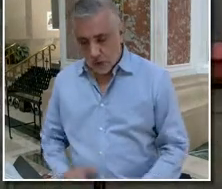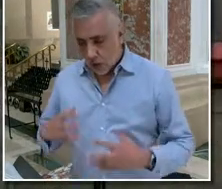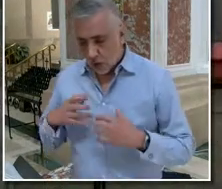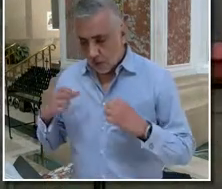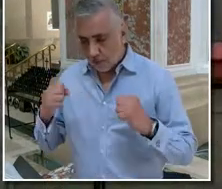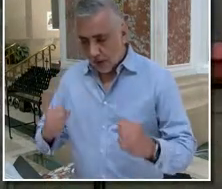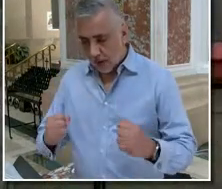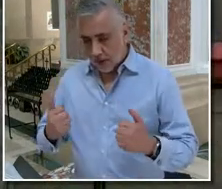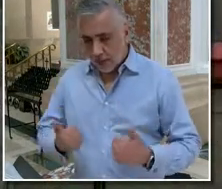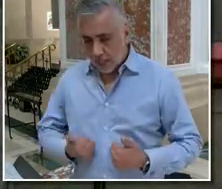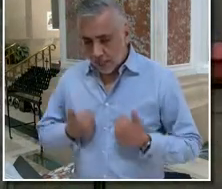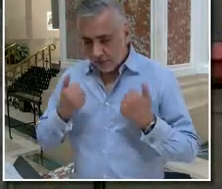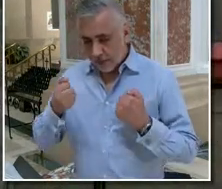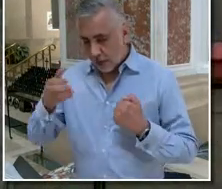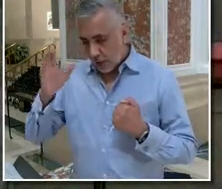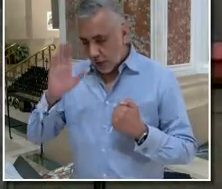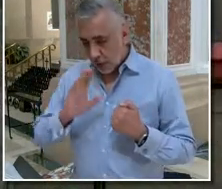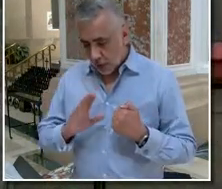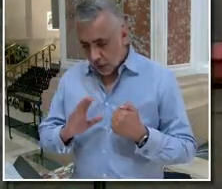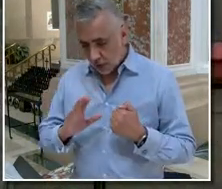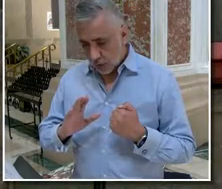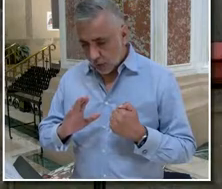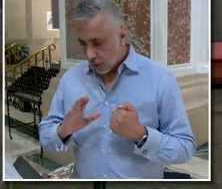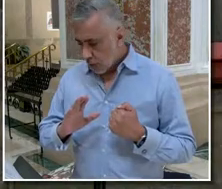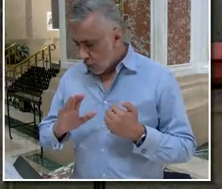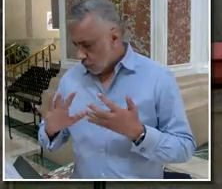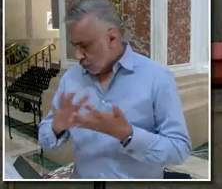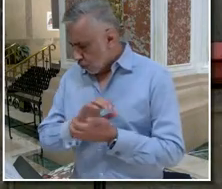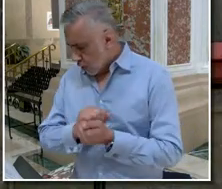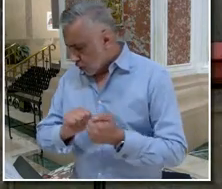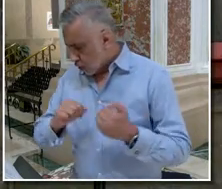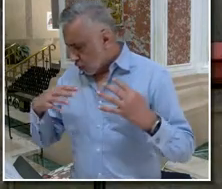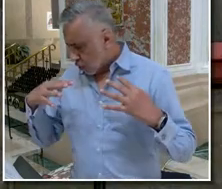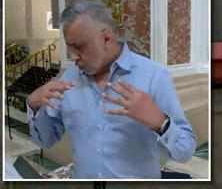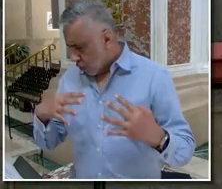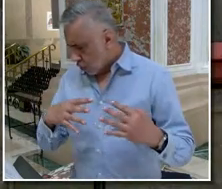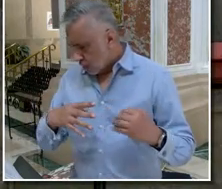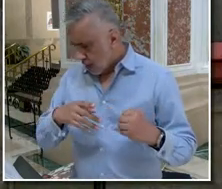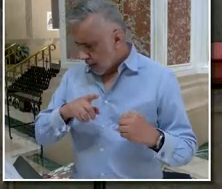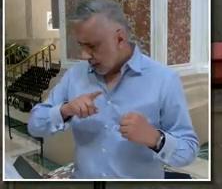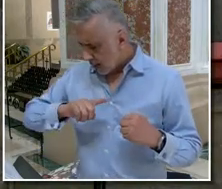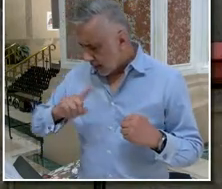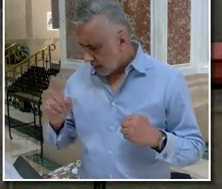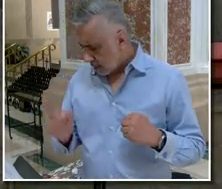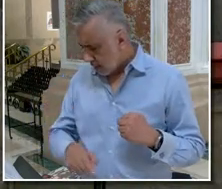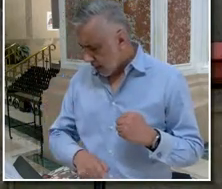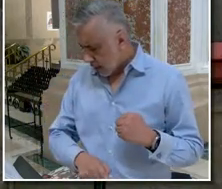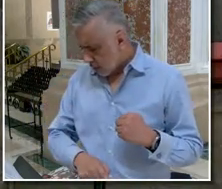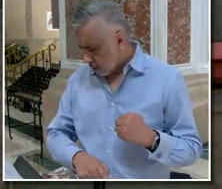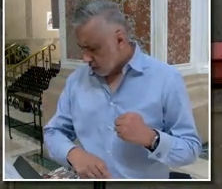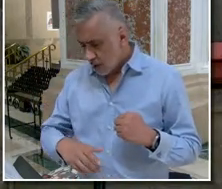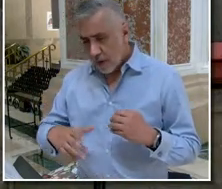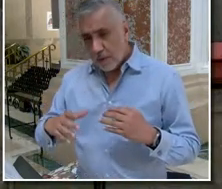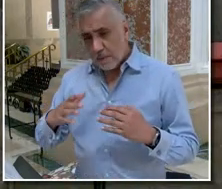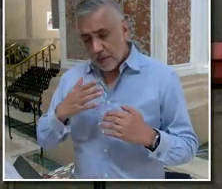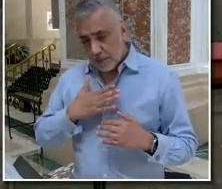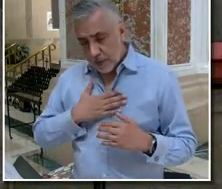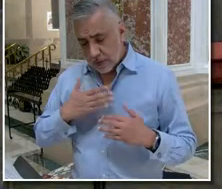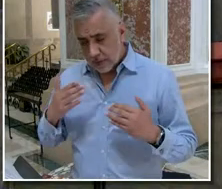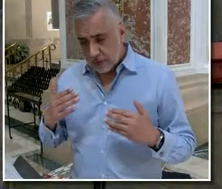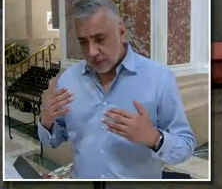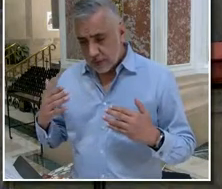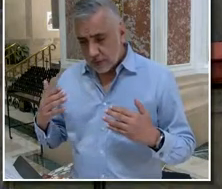Almighty, ever-living God, who crush wars and cast down the proud, be pleased to